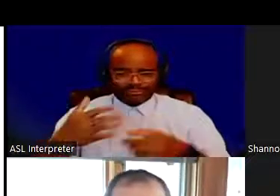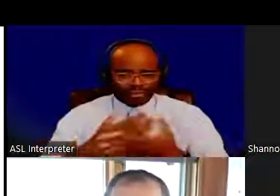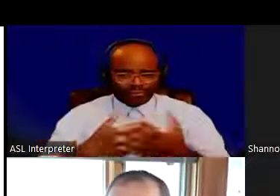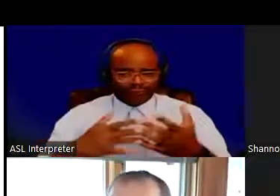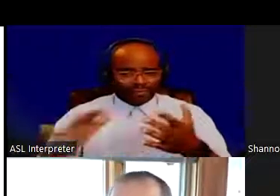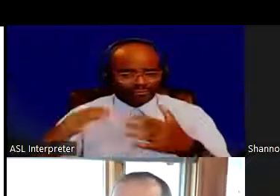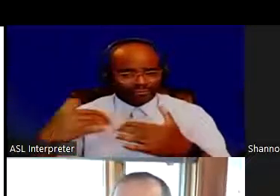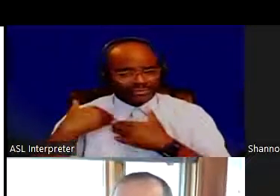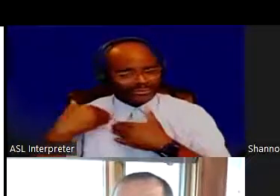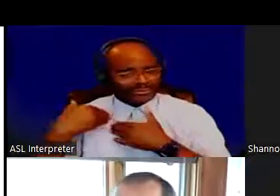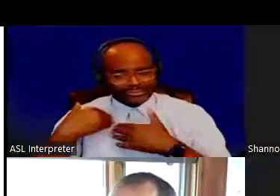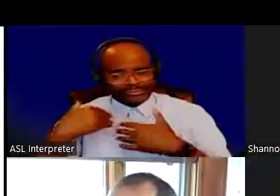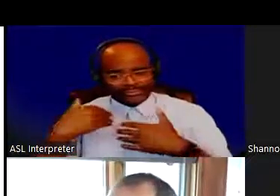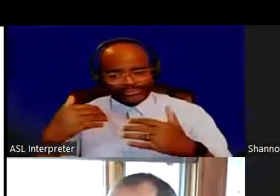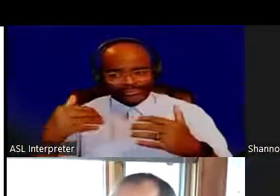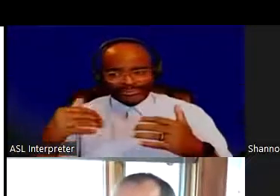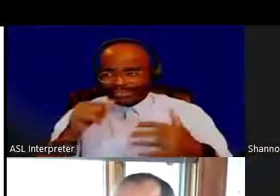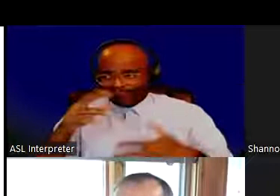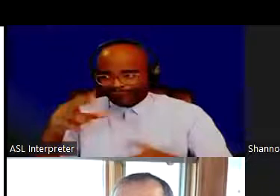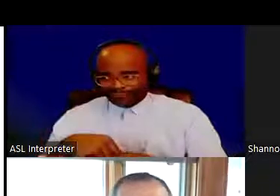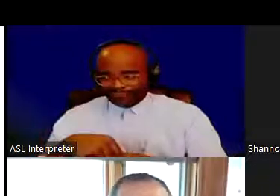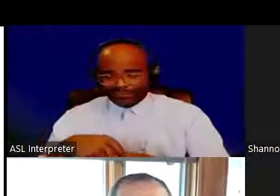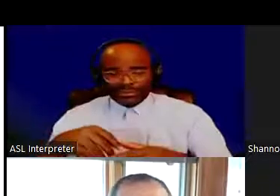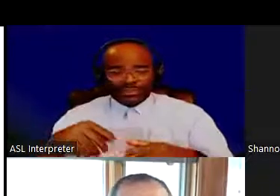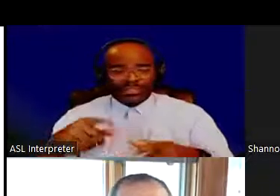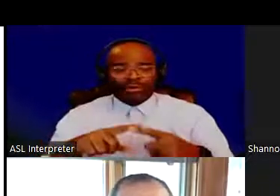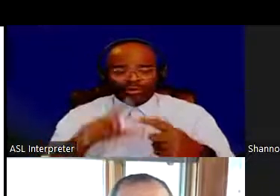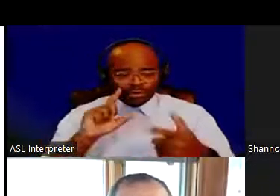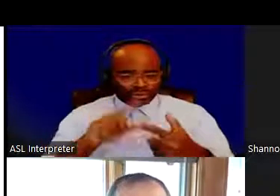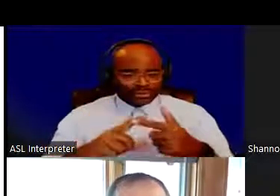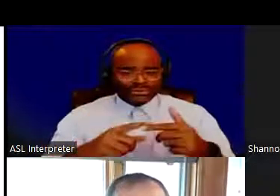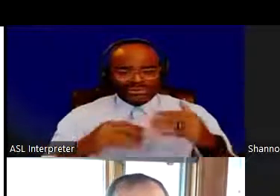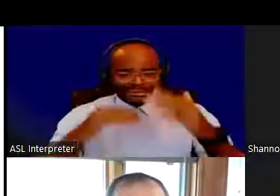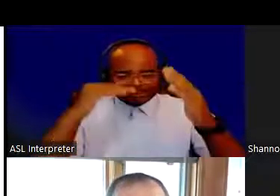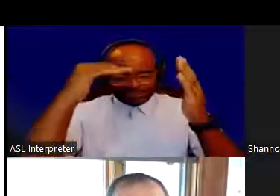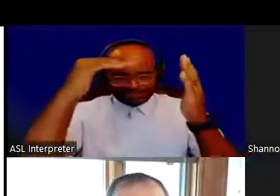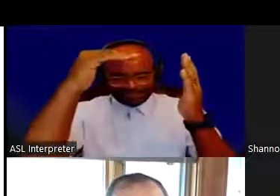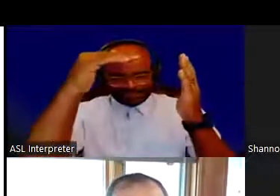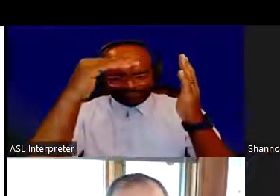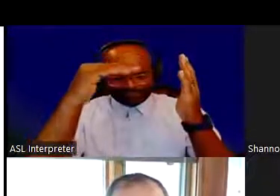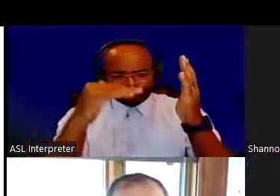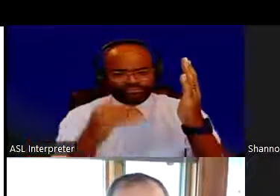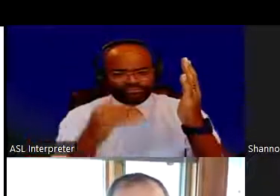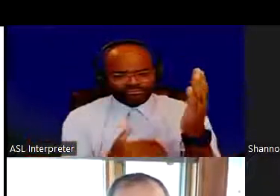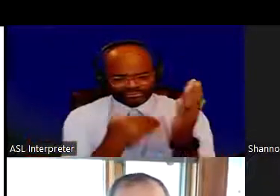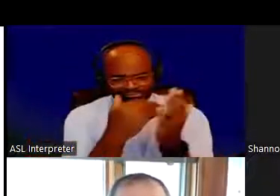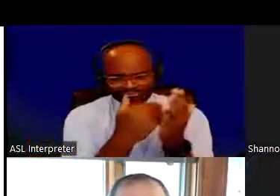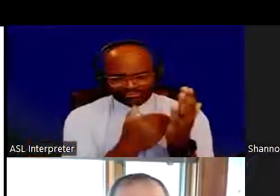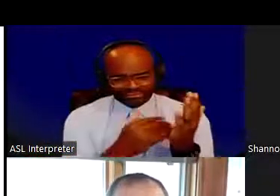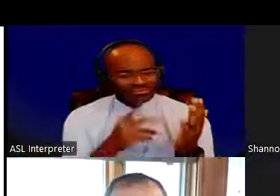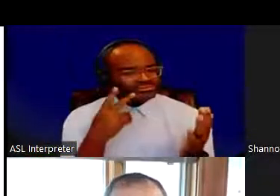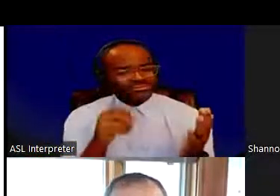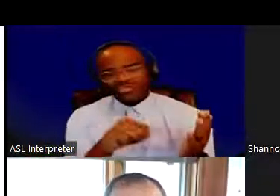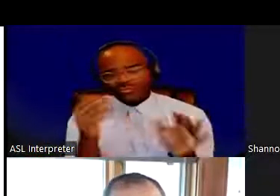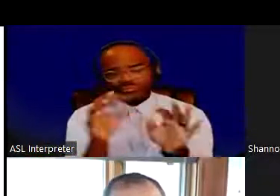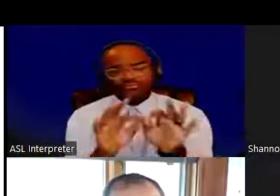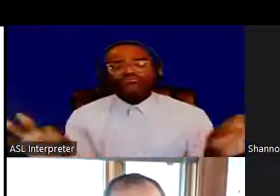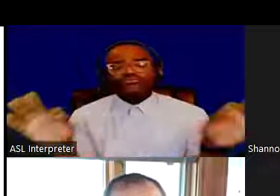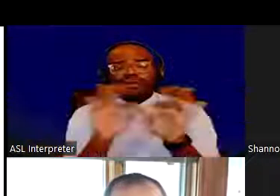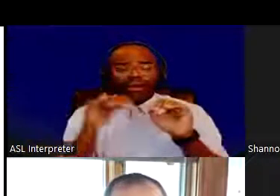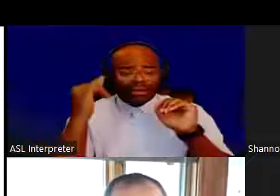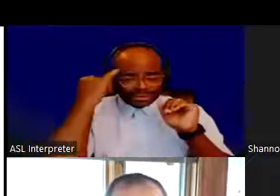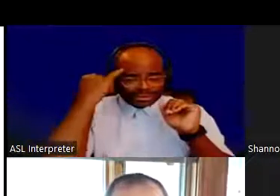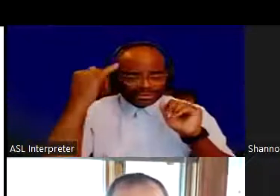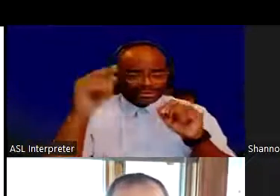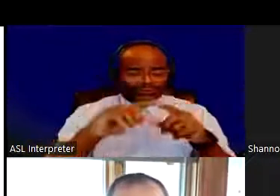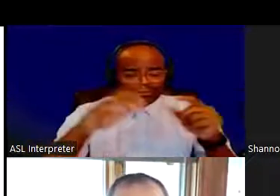managers. And if you look further down the list, some really important ideas and concepts